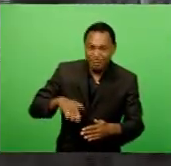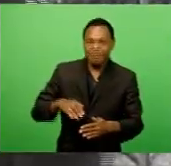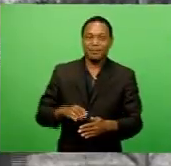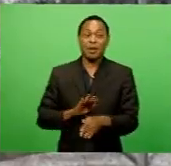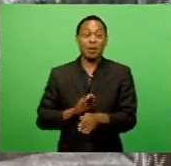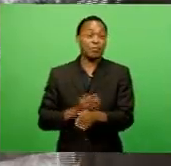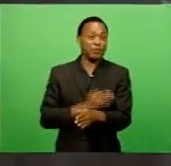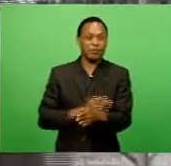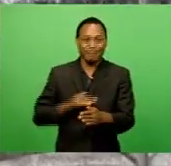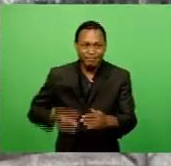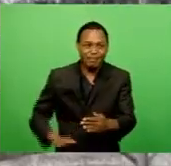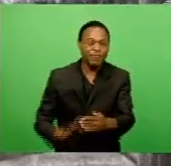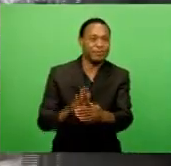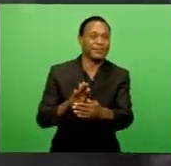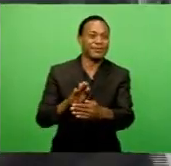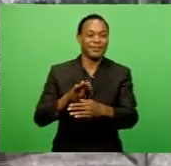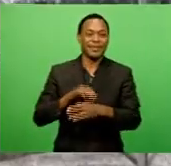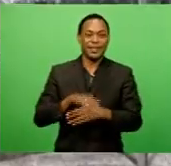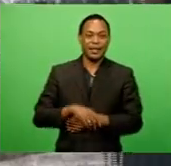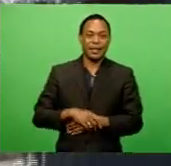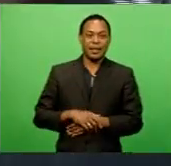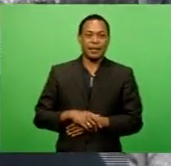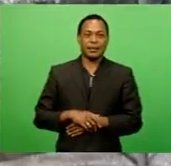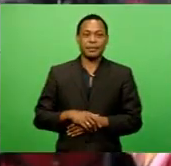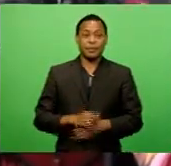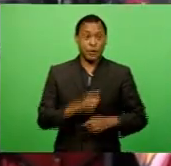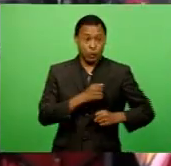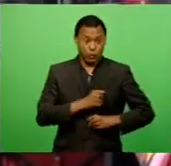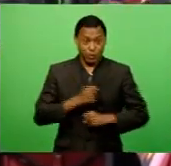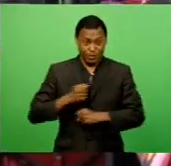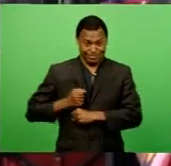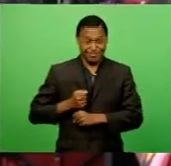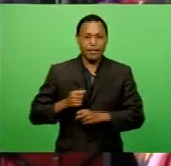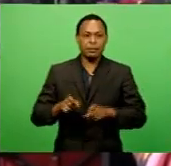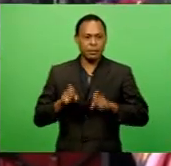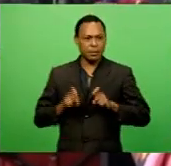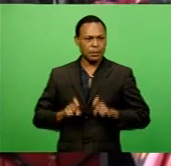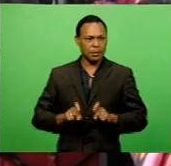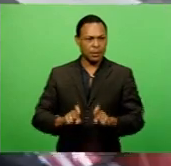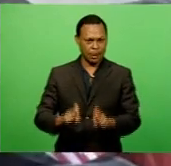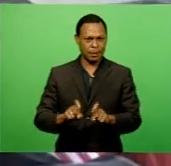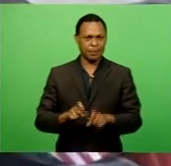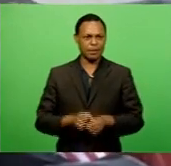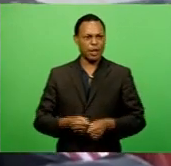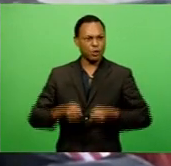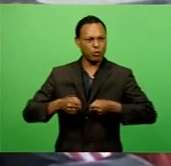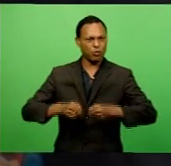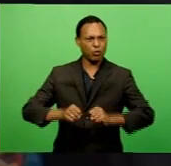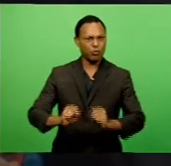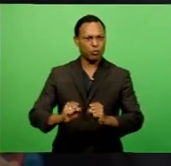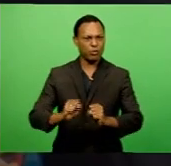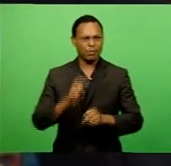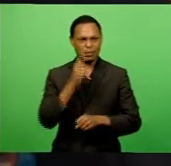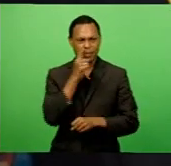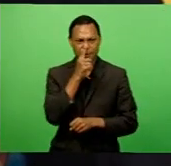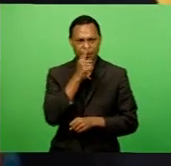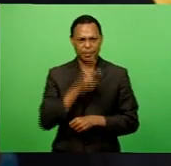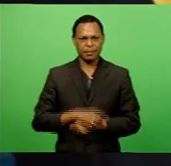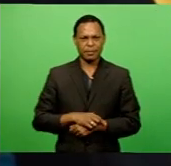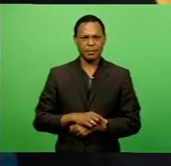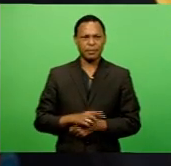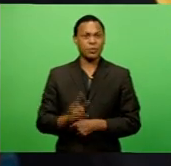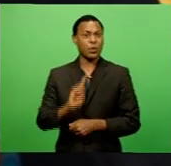the fencing came down, but the soldiers stayed. So too the street vendors. What are you hoping for now with the